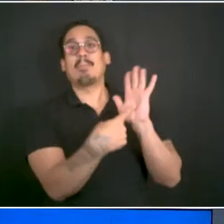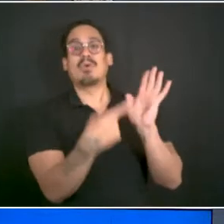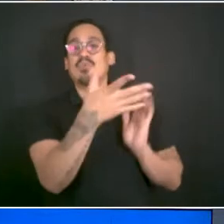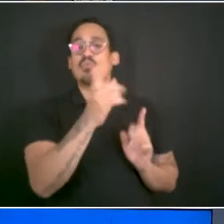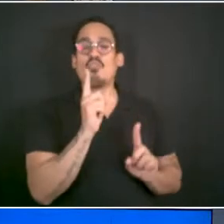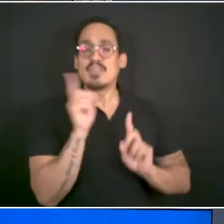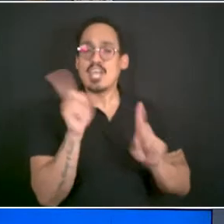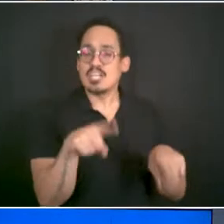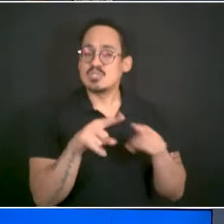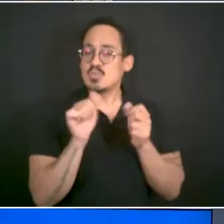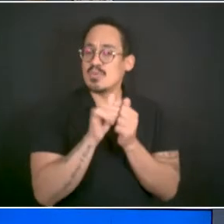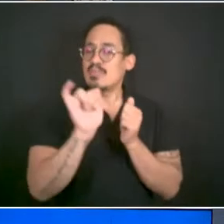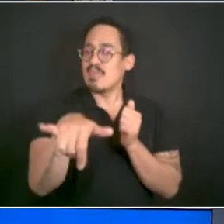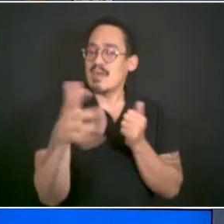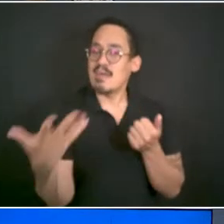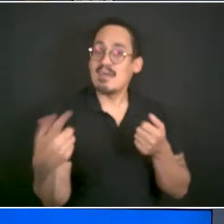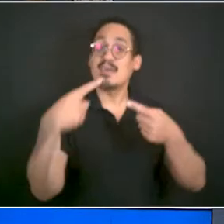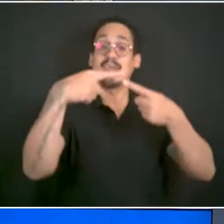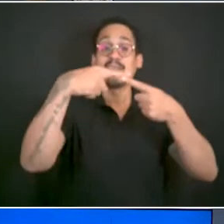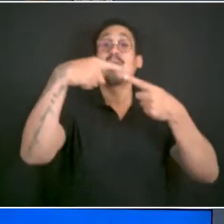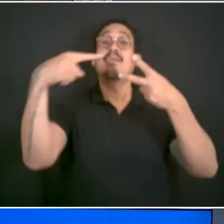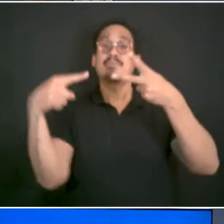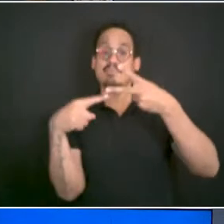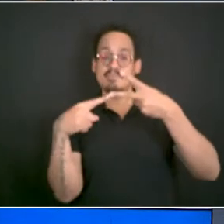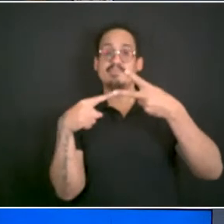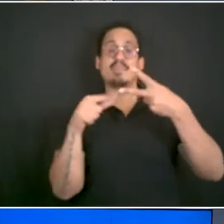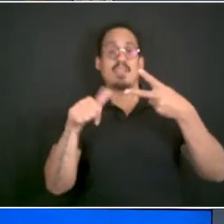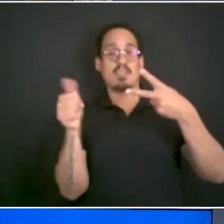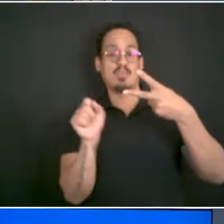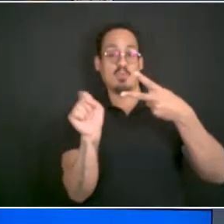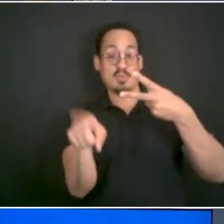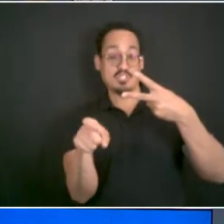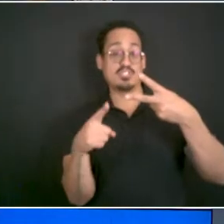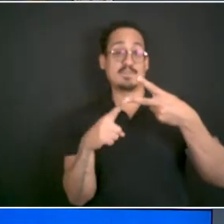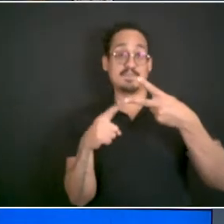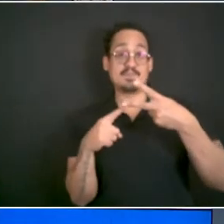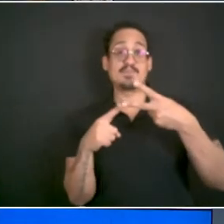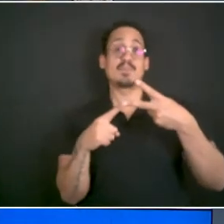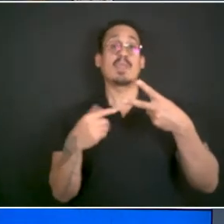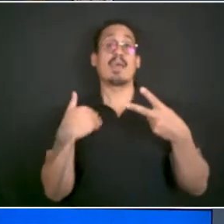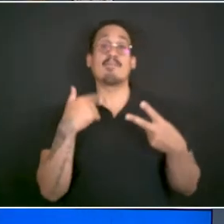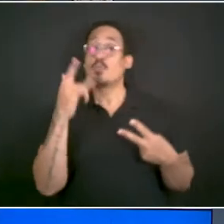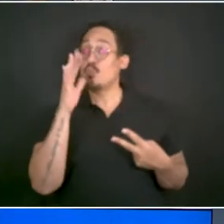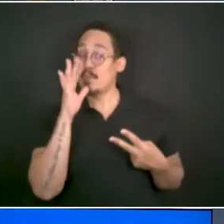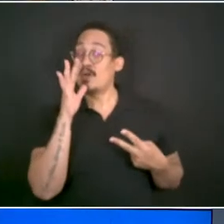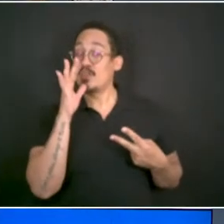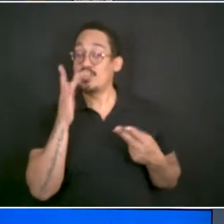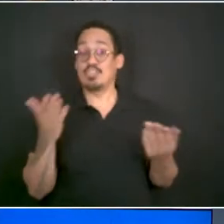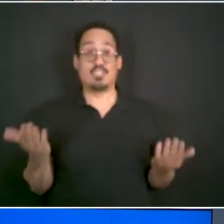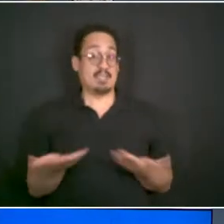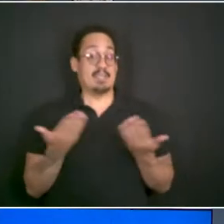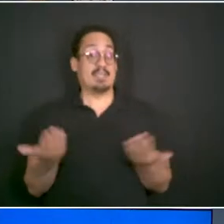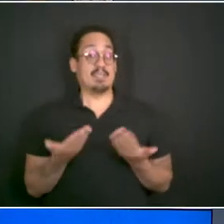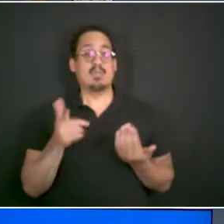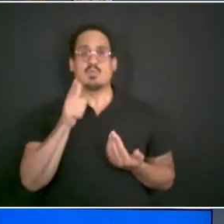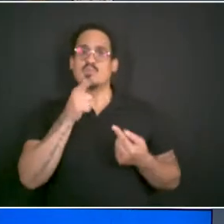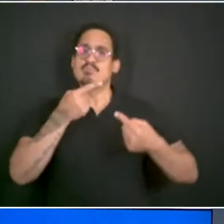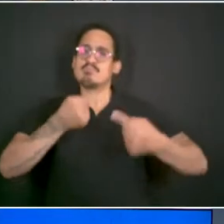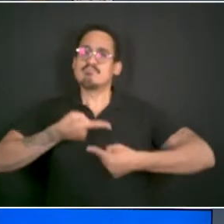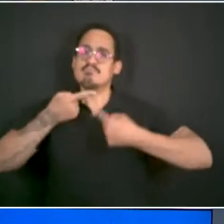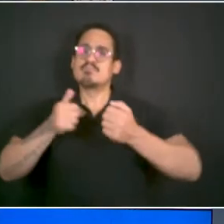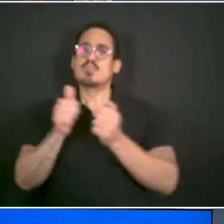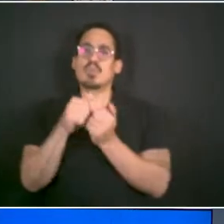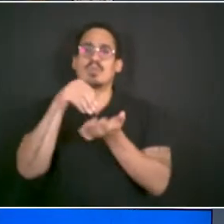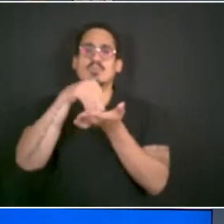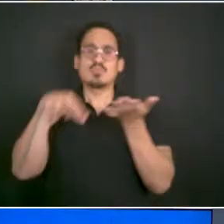Also, we heard from a mother who was having some issues with the student Omni cards.